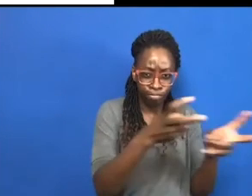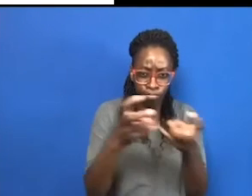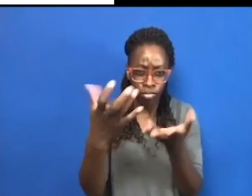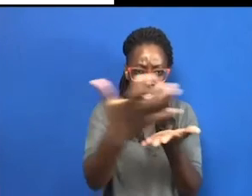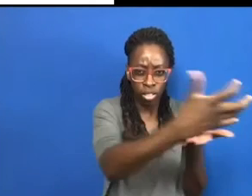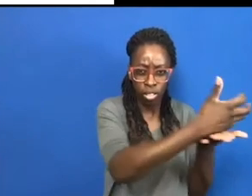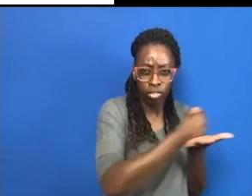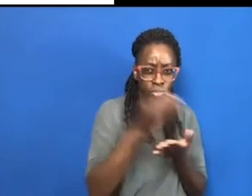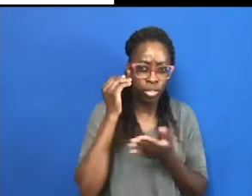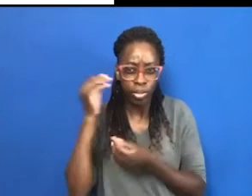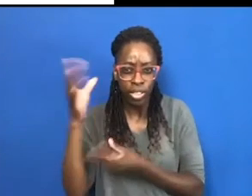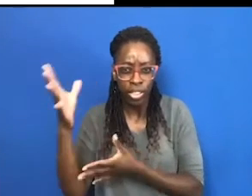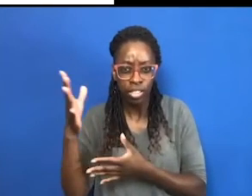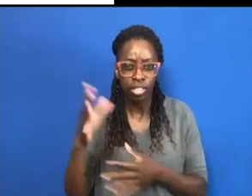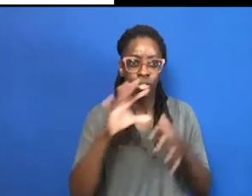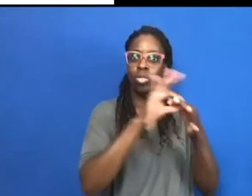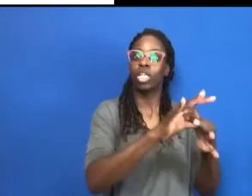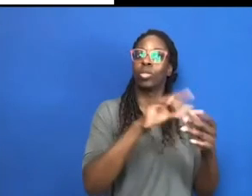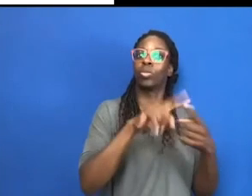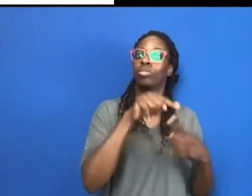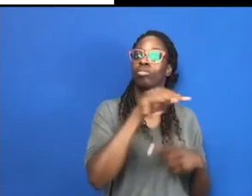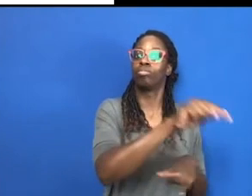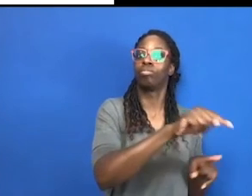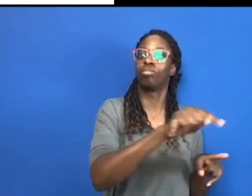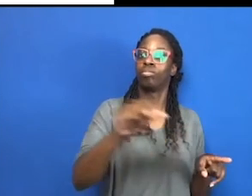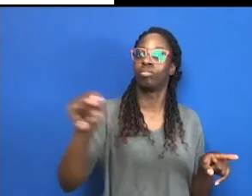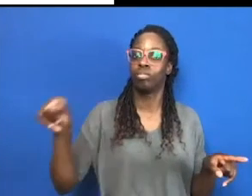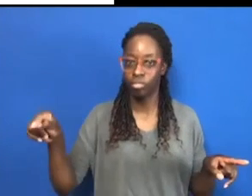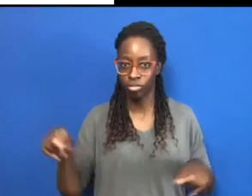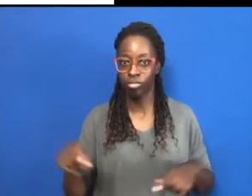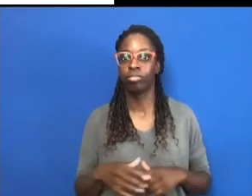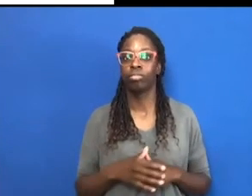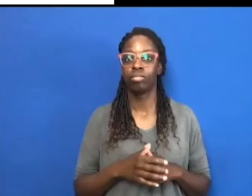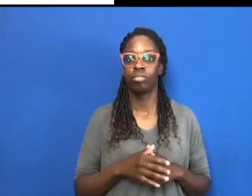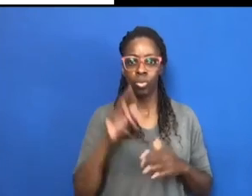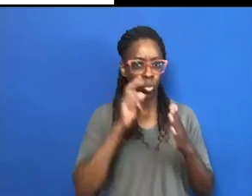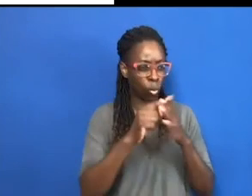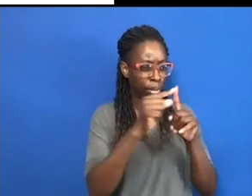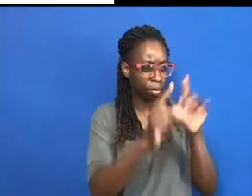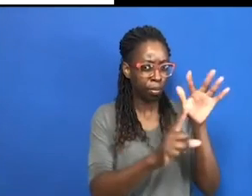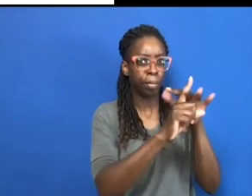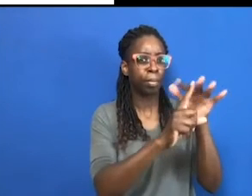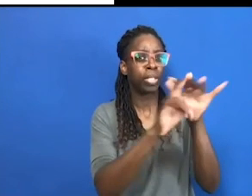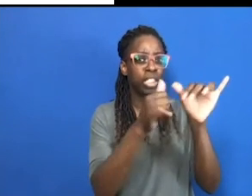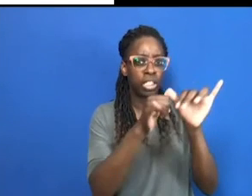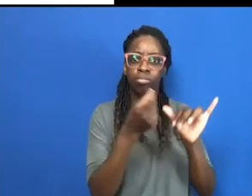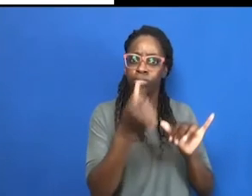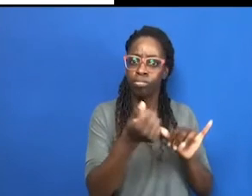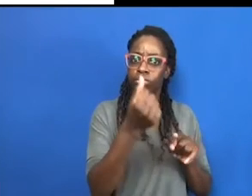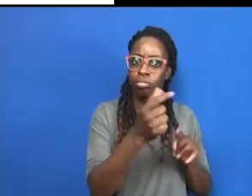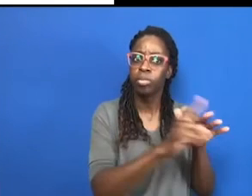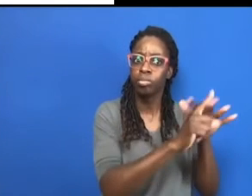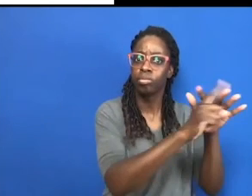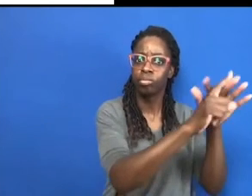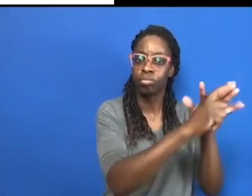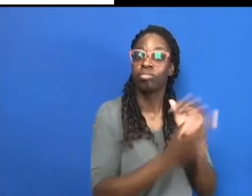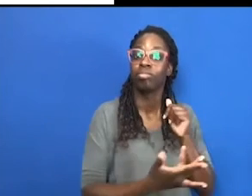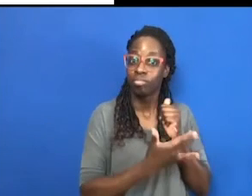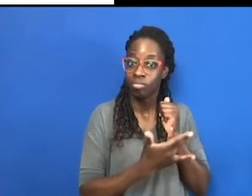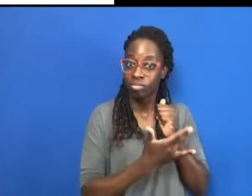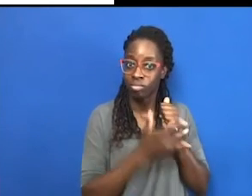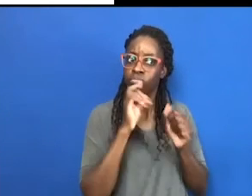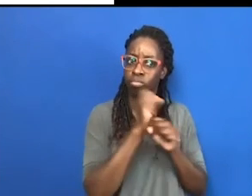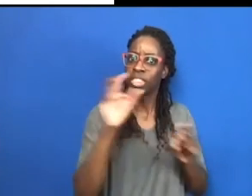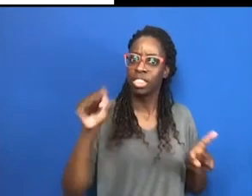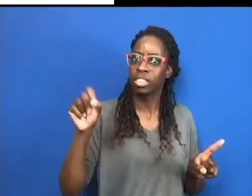and engineering, a quarter of all of the indicators could be classified as science related, a fifth as engineering, and about a 10th